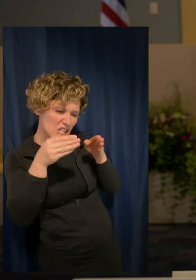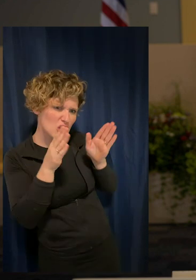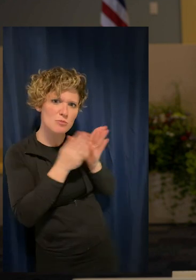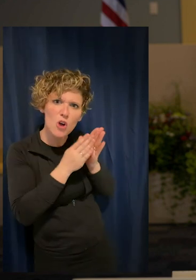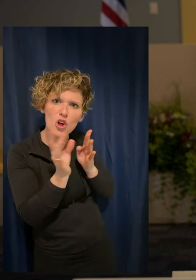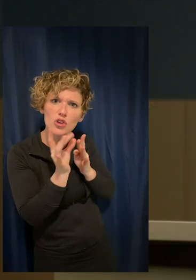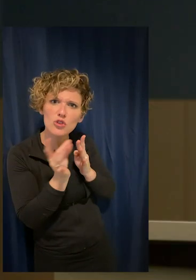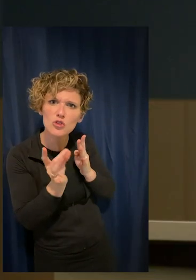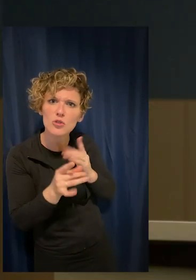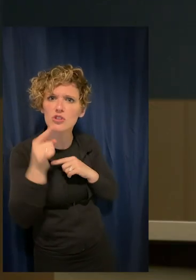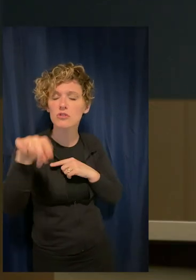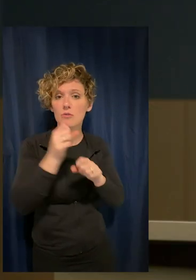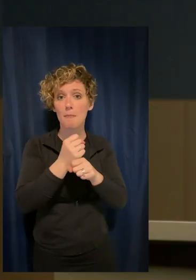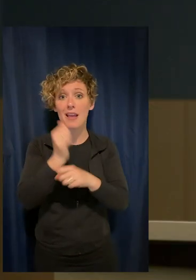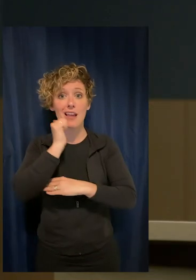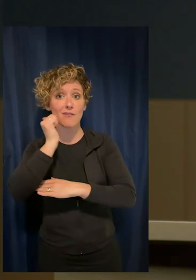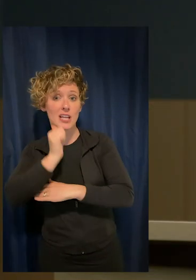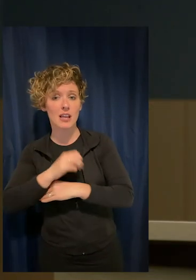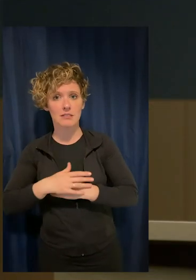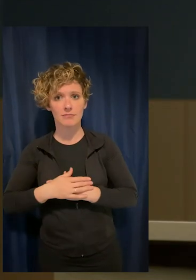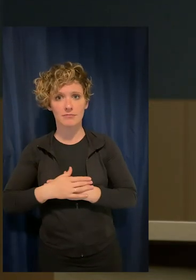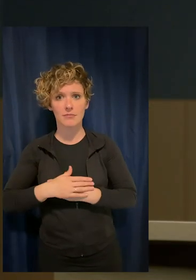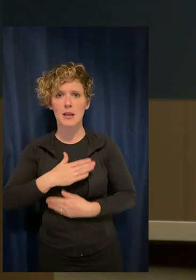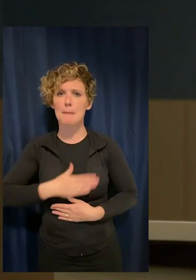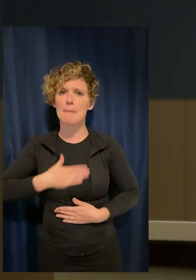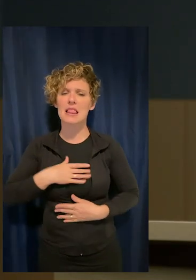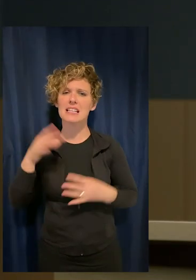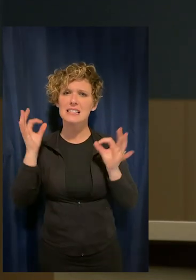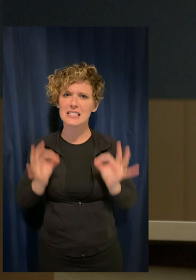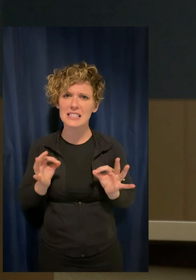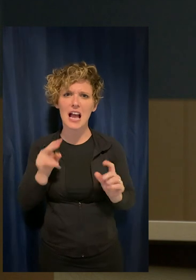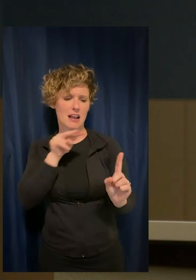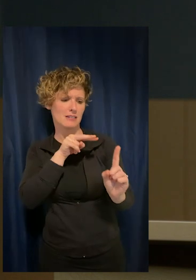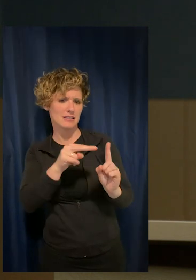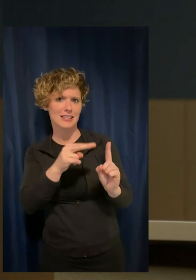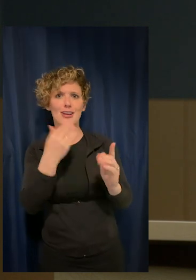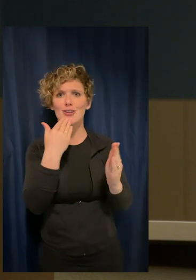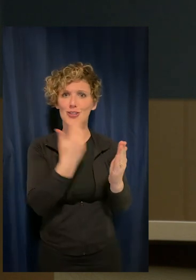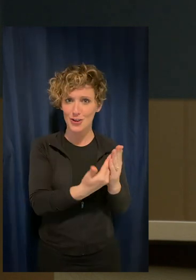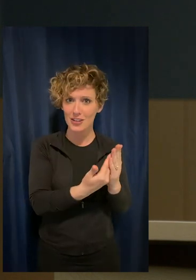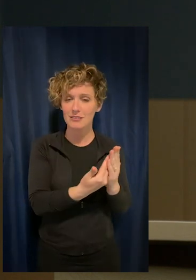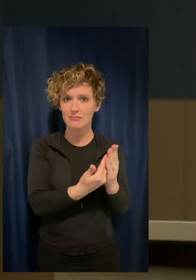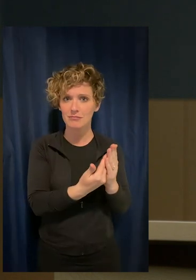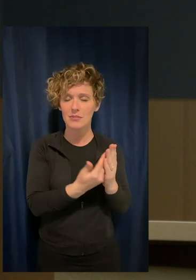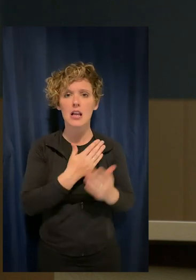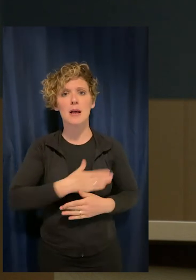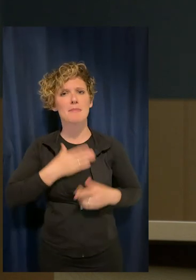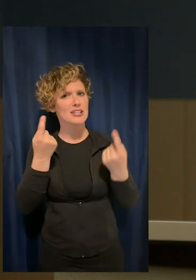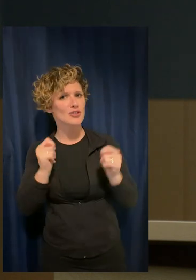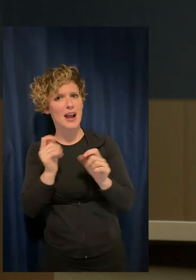basis. Choose to see the good in every situation and choose to make the best of every